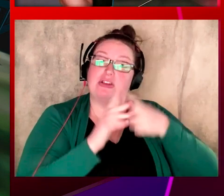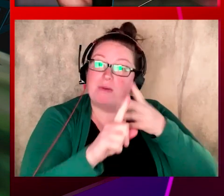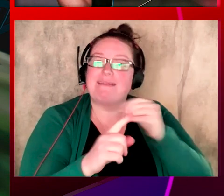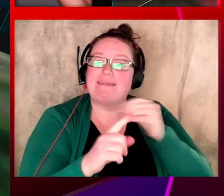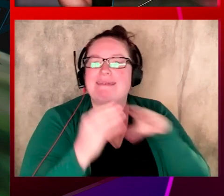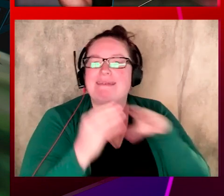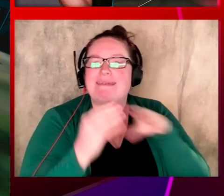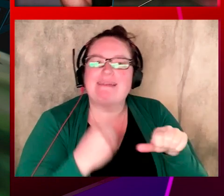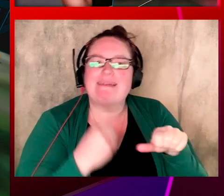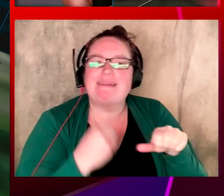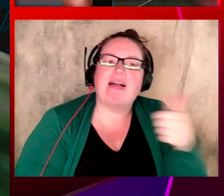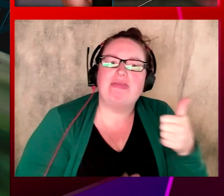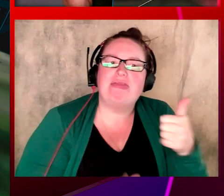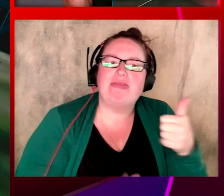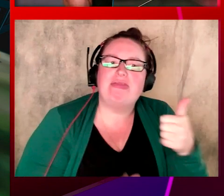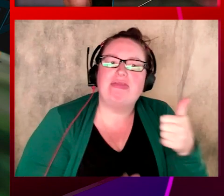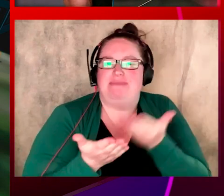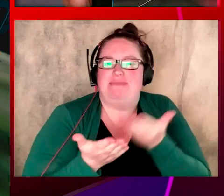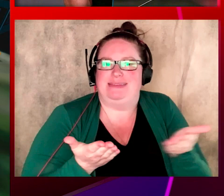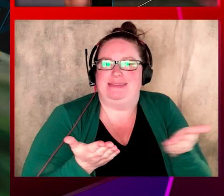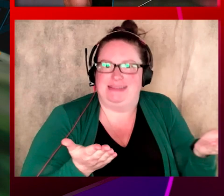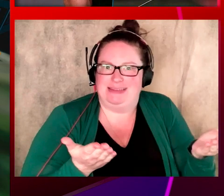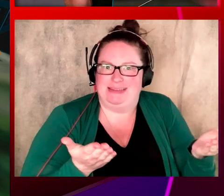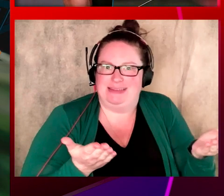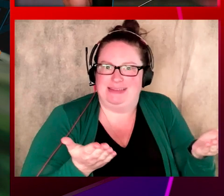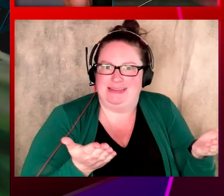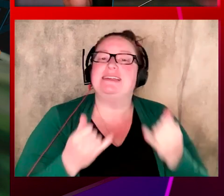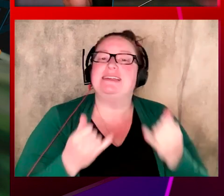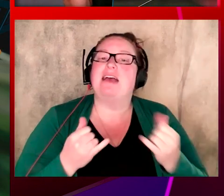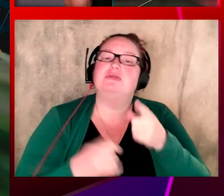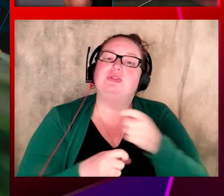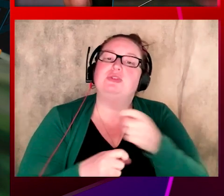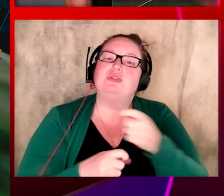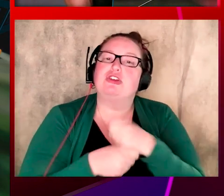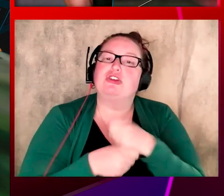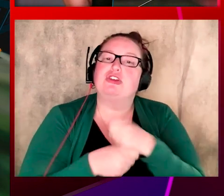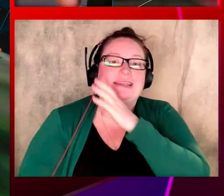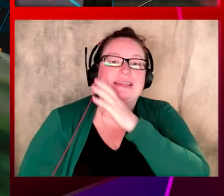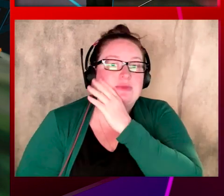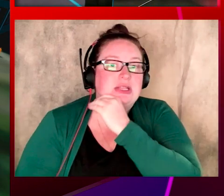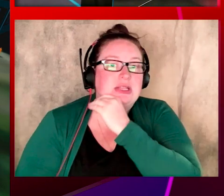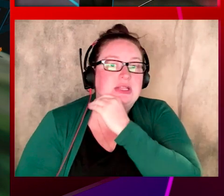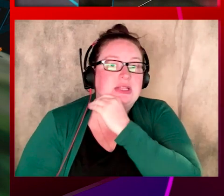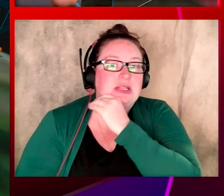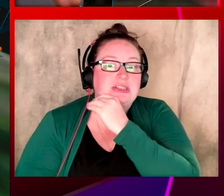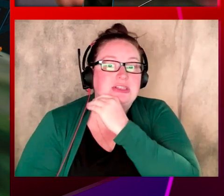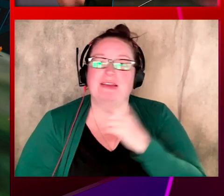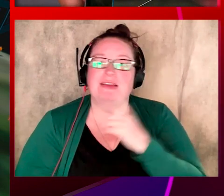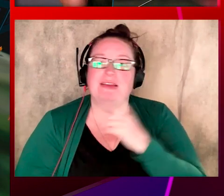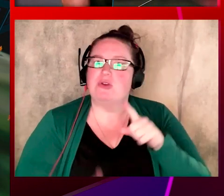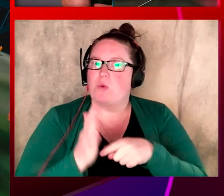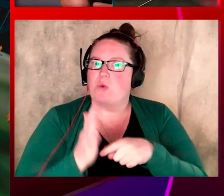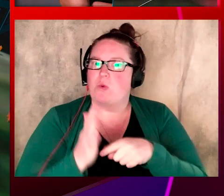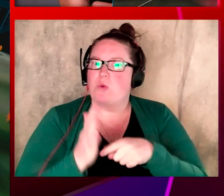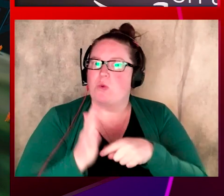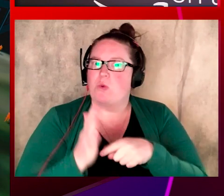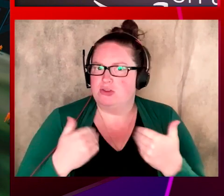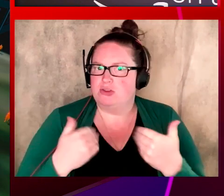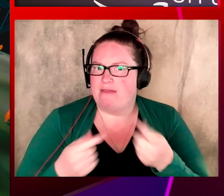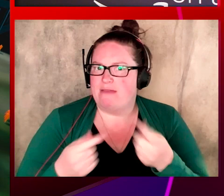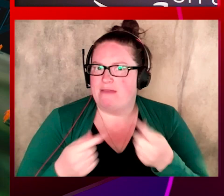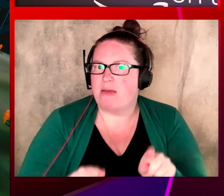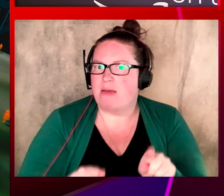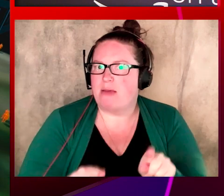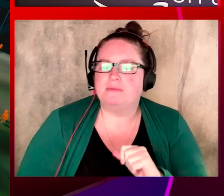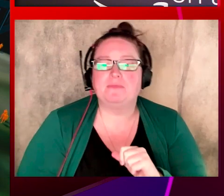synthetic elements to that. And now you're creating a simulation of what you want to have happen. So it's a simulation of the